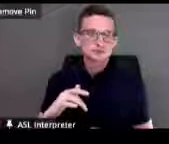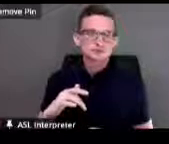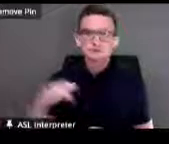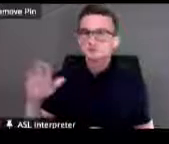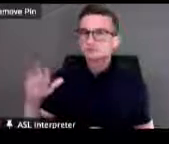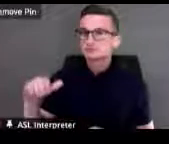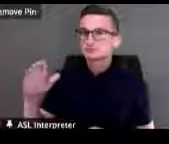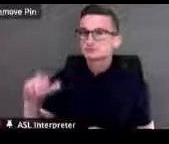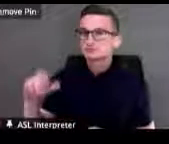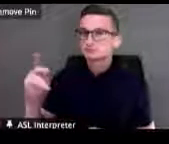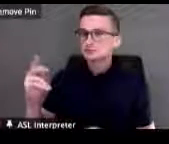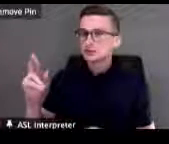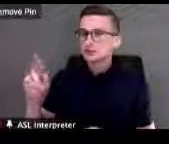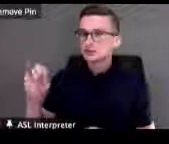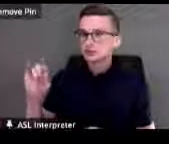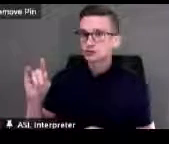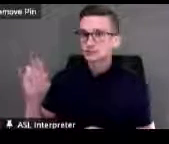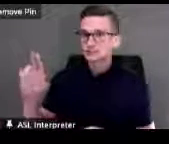Christian,